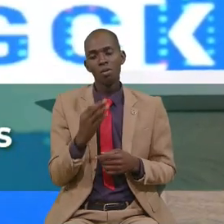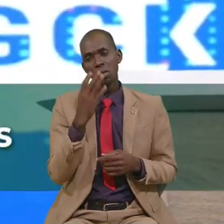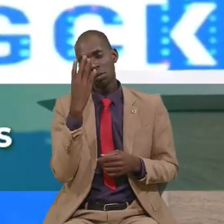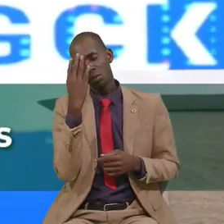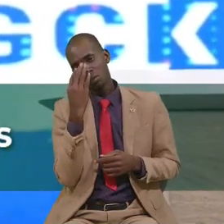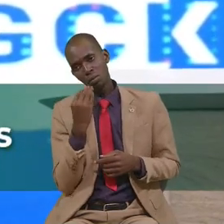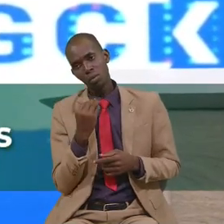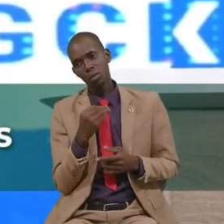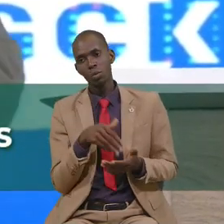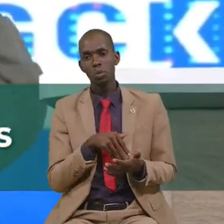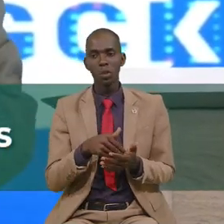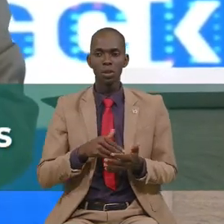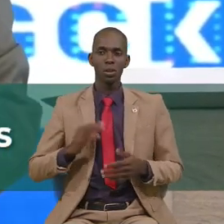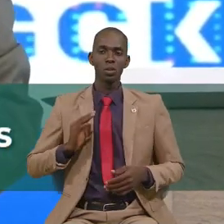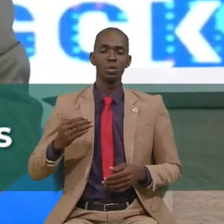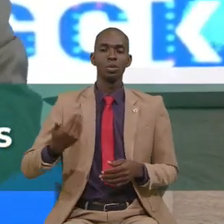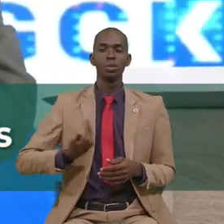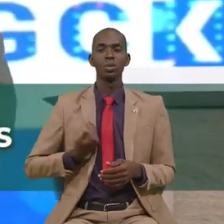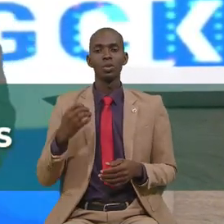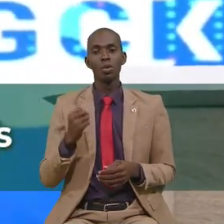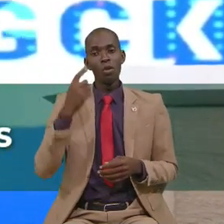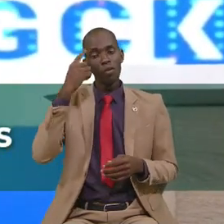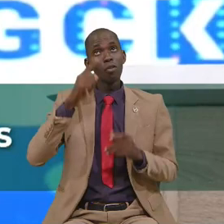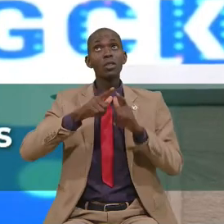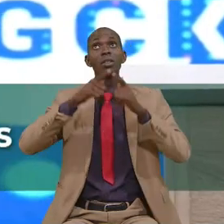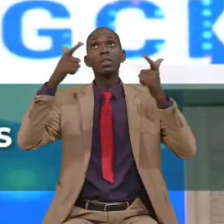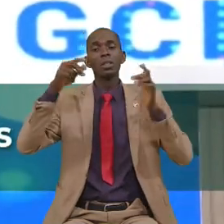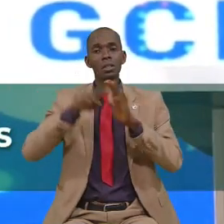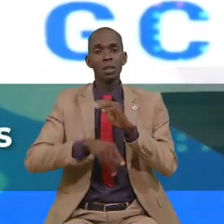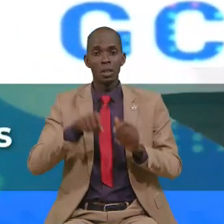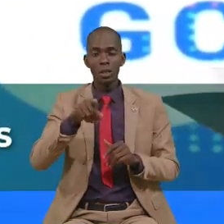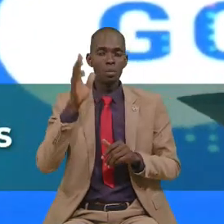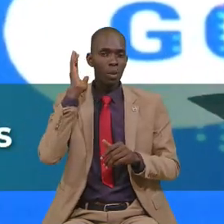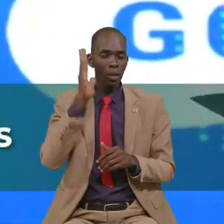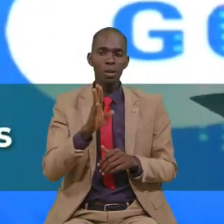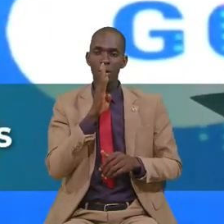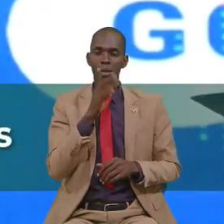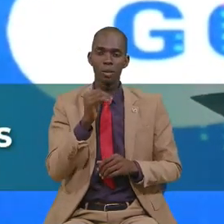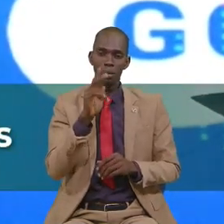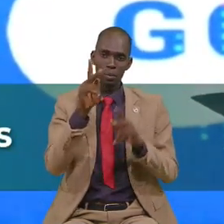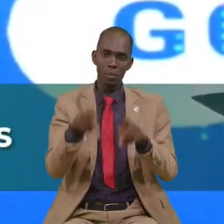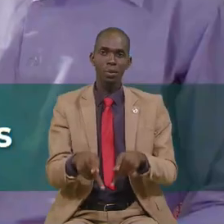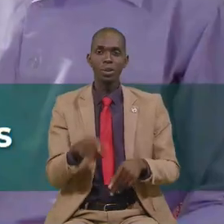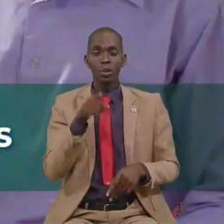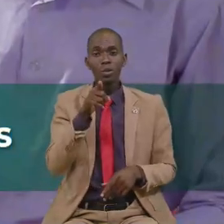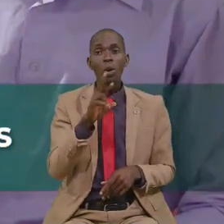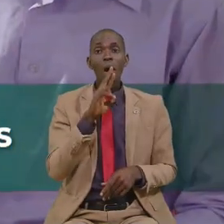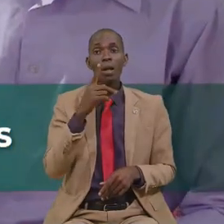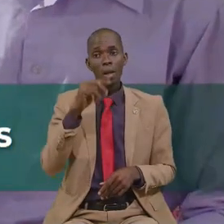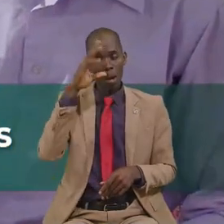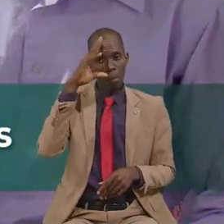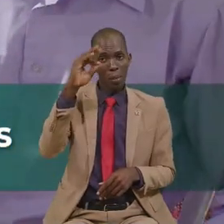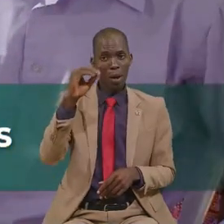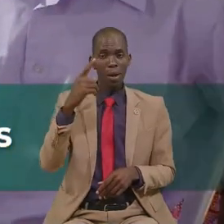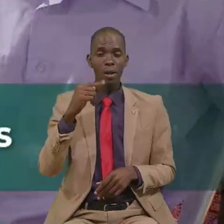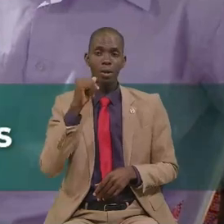slumbering souls for exploits. You are the man. You are the woman. The Lord will